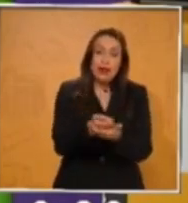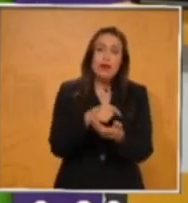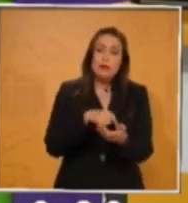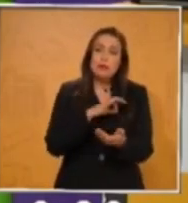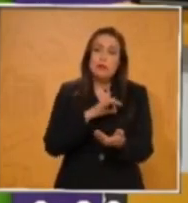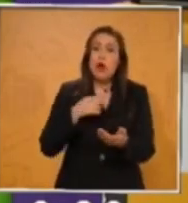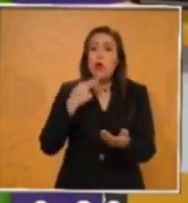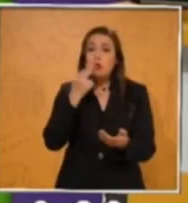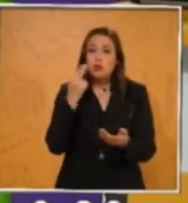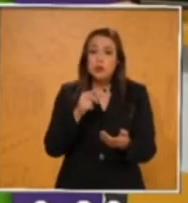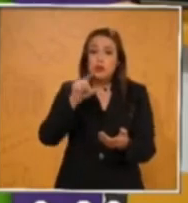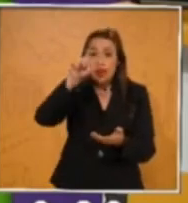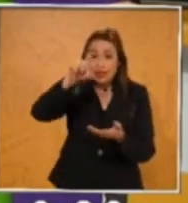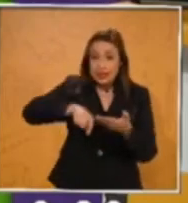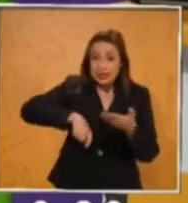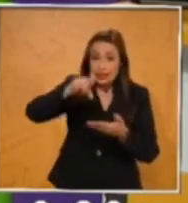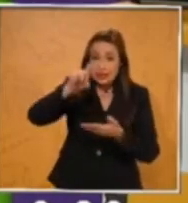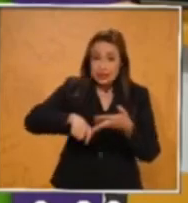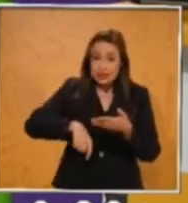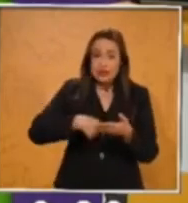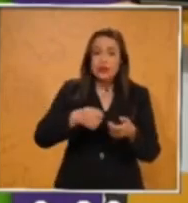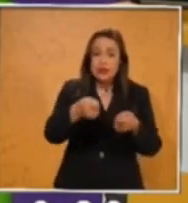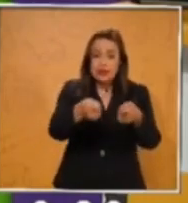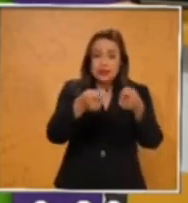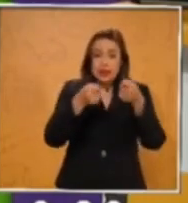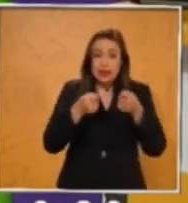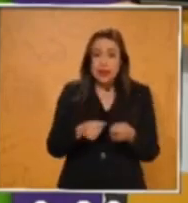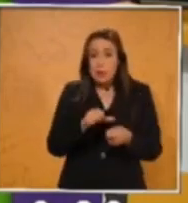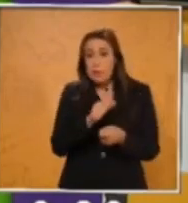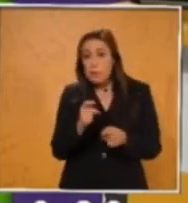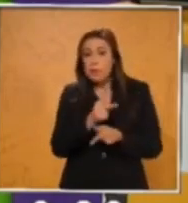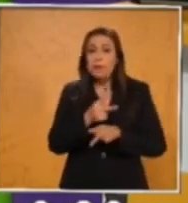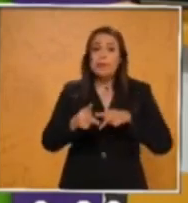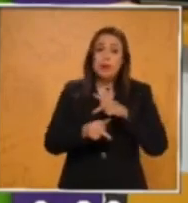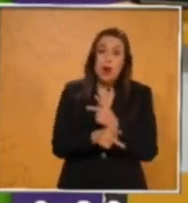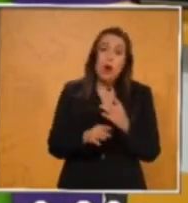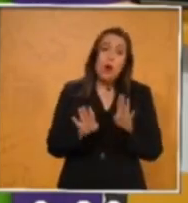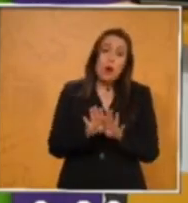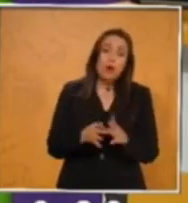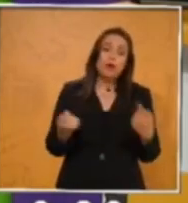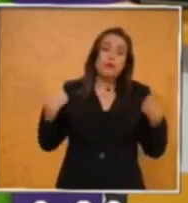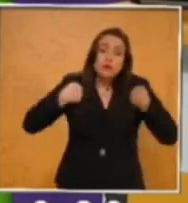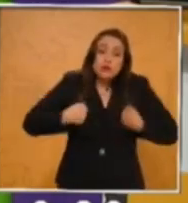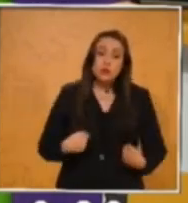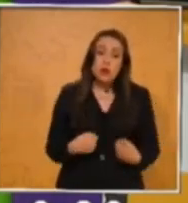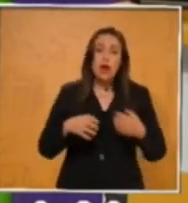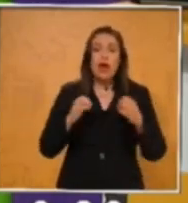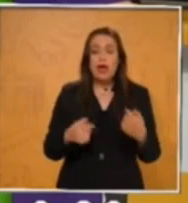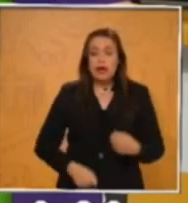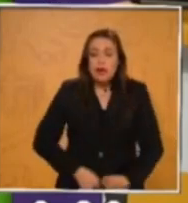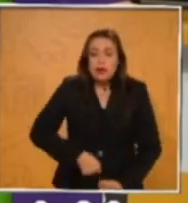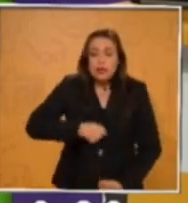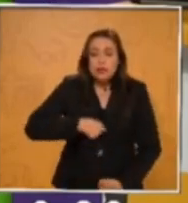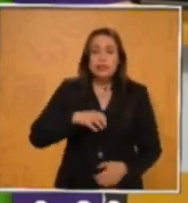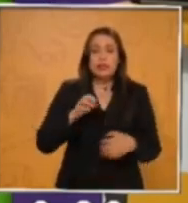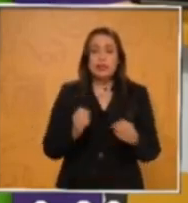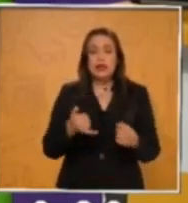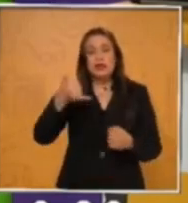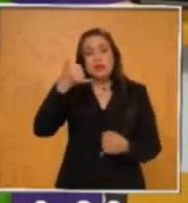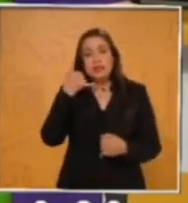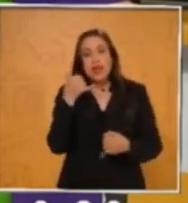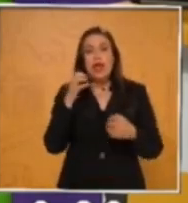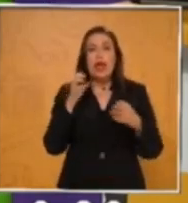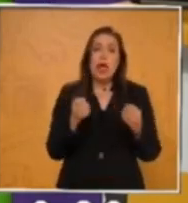card to receive a product, like sweaters, like jeans, like pants, like a cell phone,